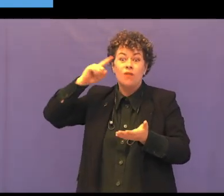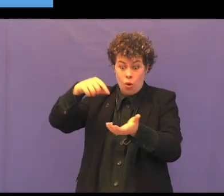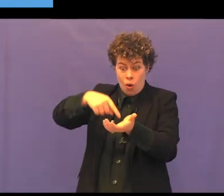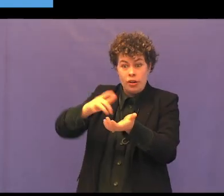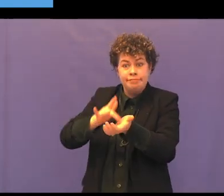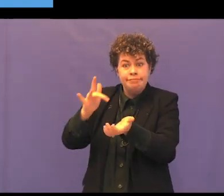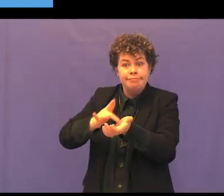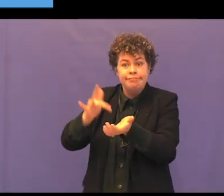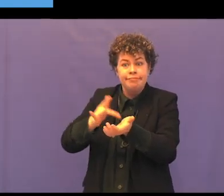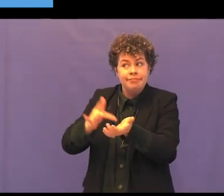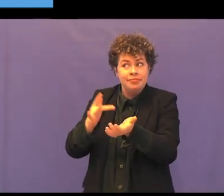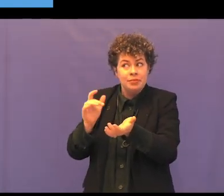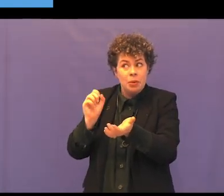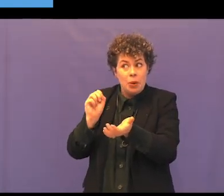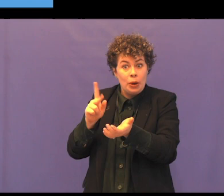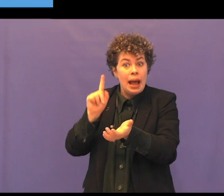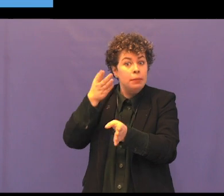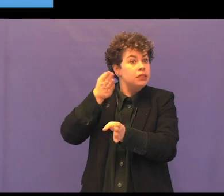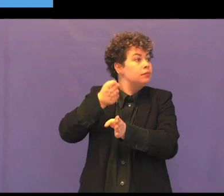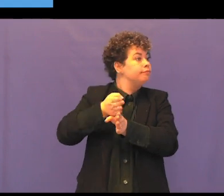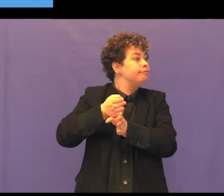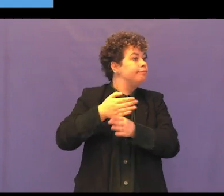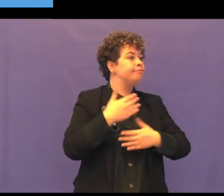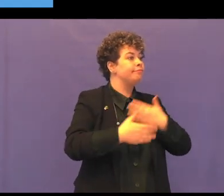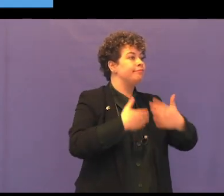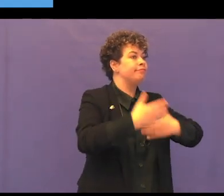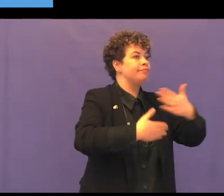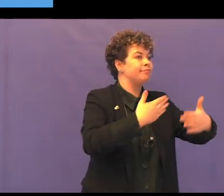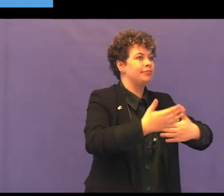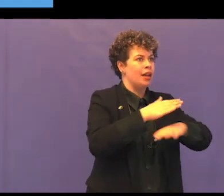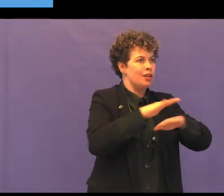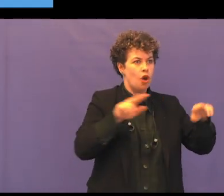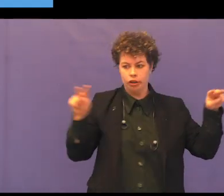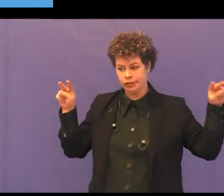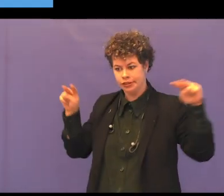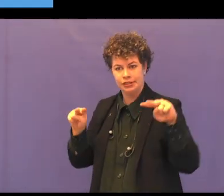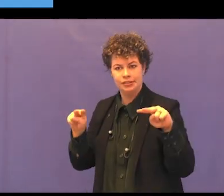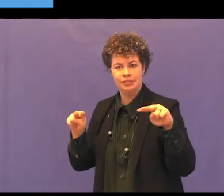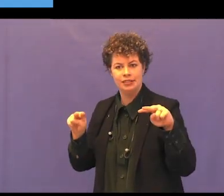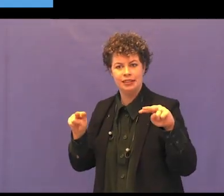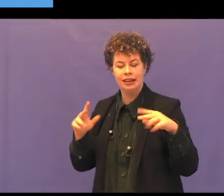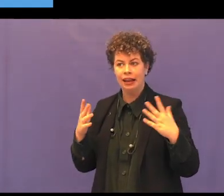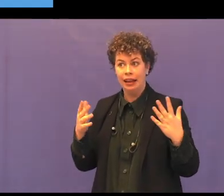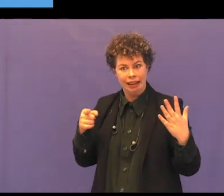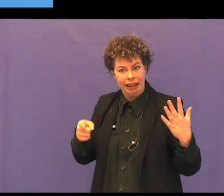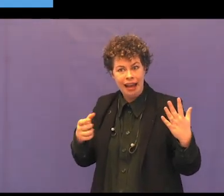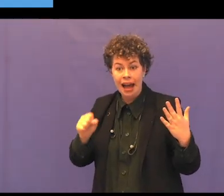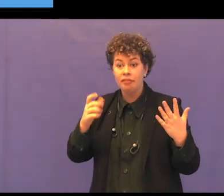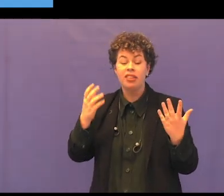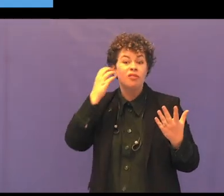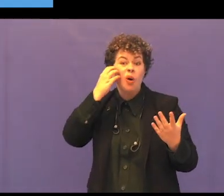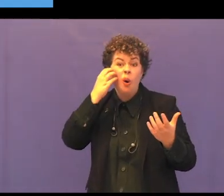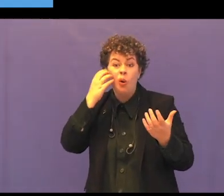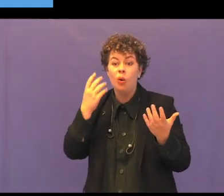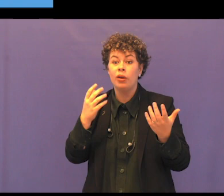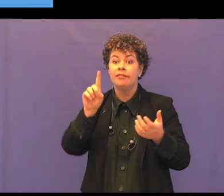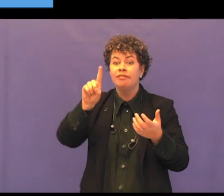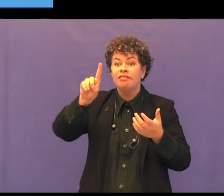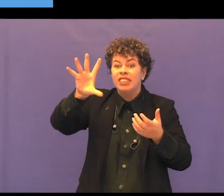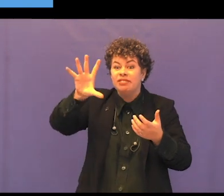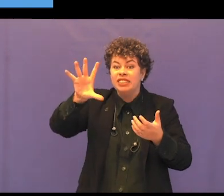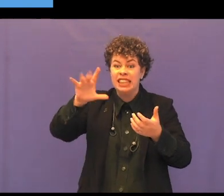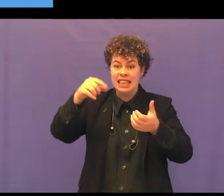to 16 hazardous metals. It has 22 metals that are difficult to source, are